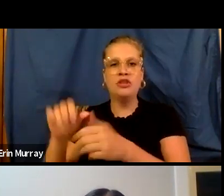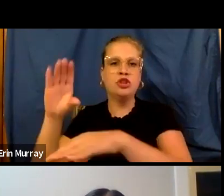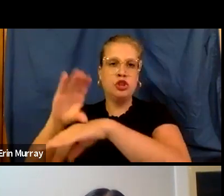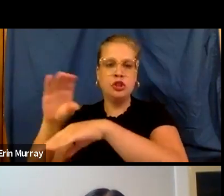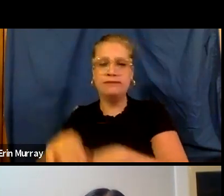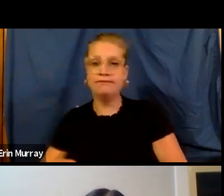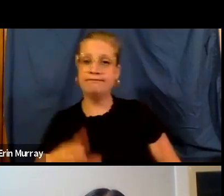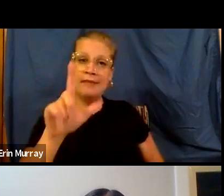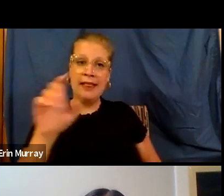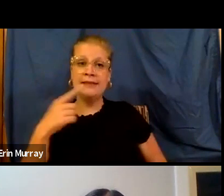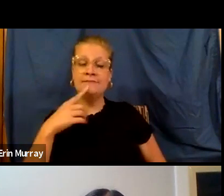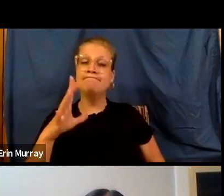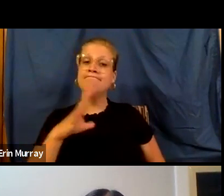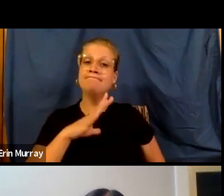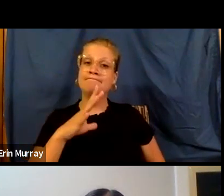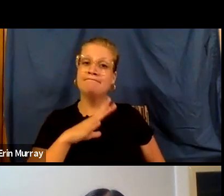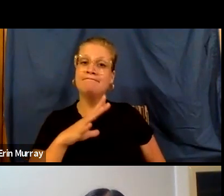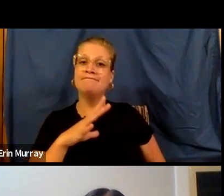Commissioner Moore